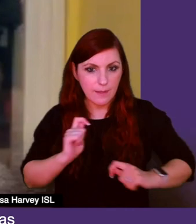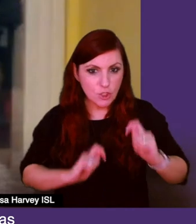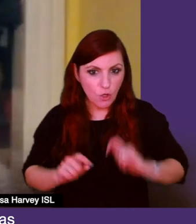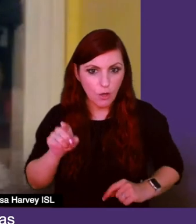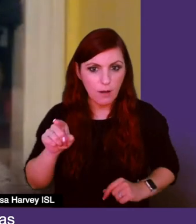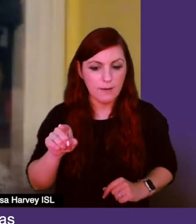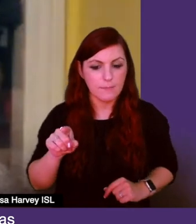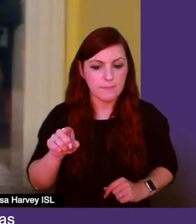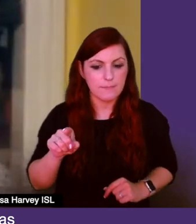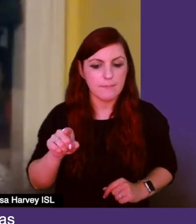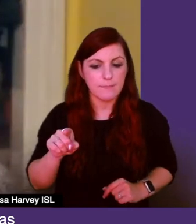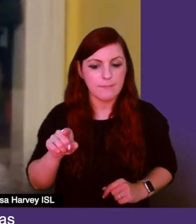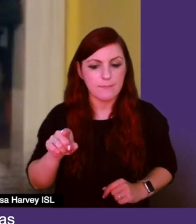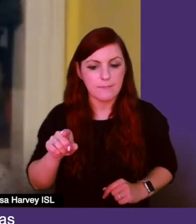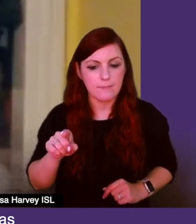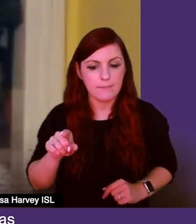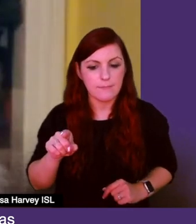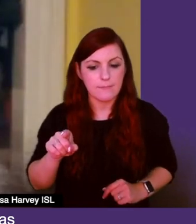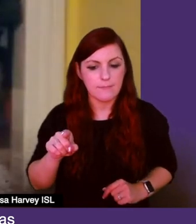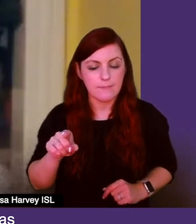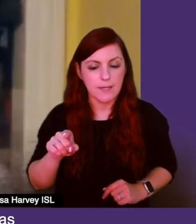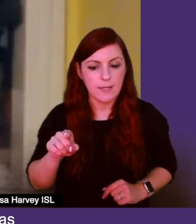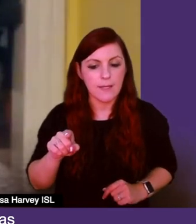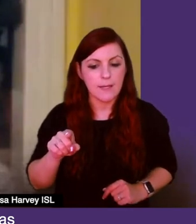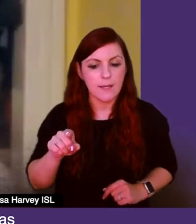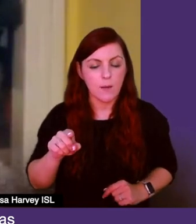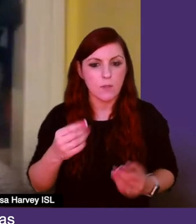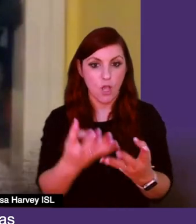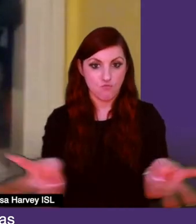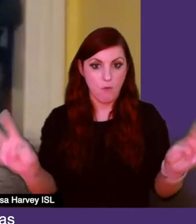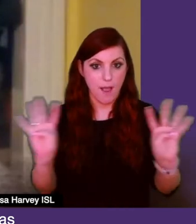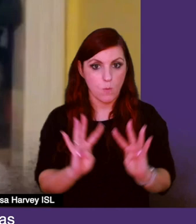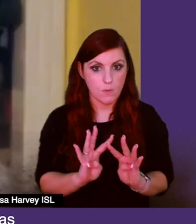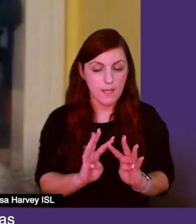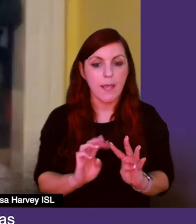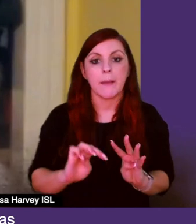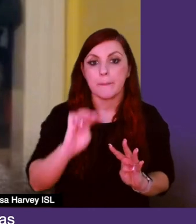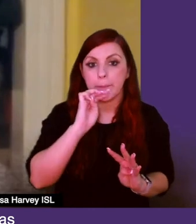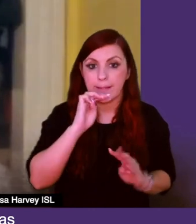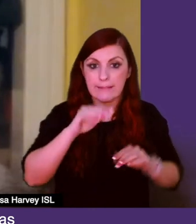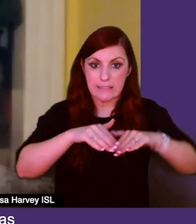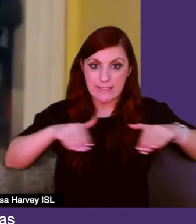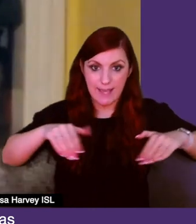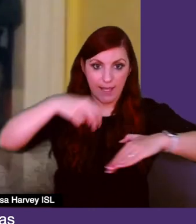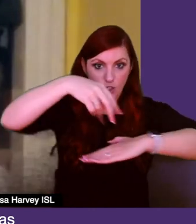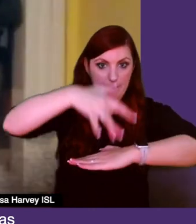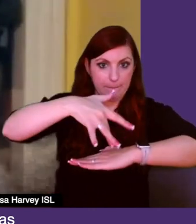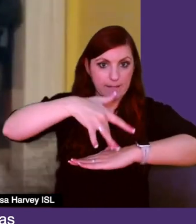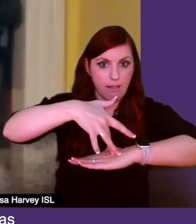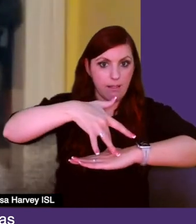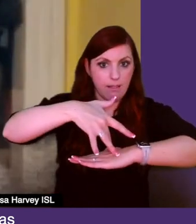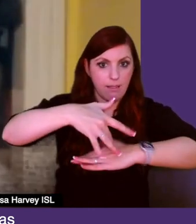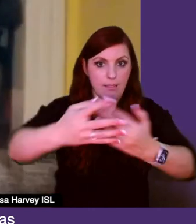was in the round. That means the stage was in the